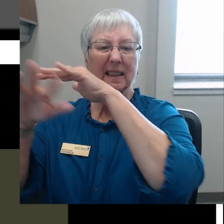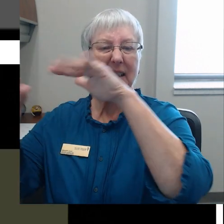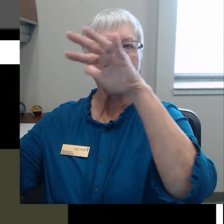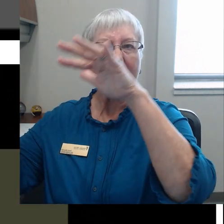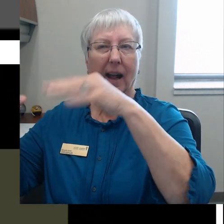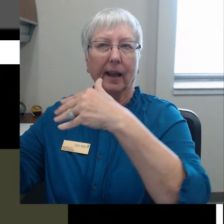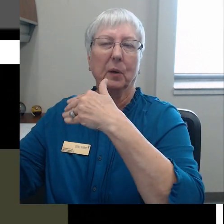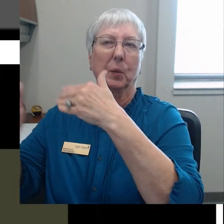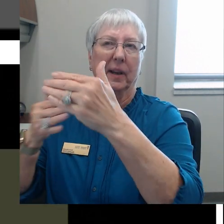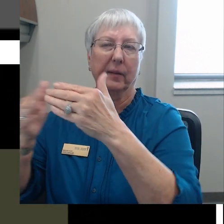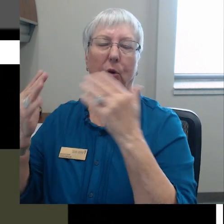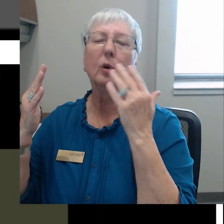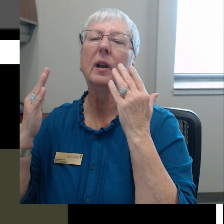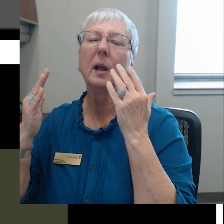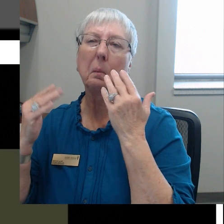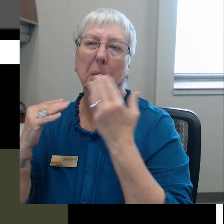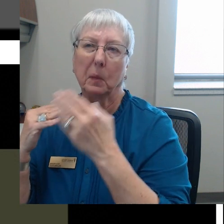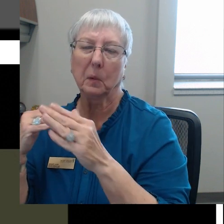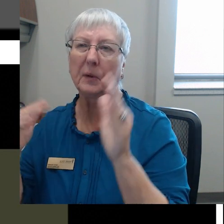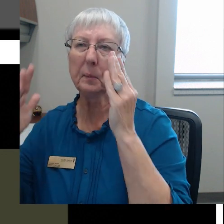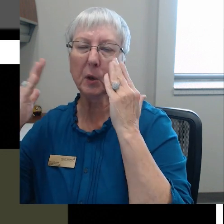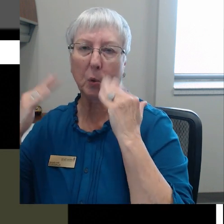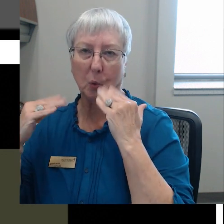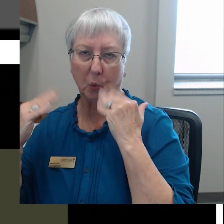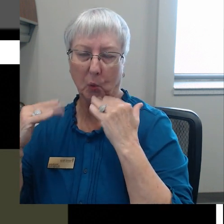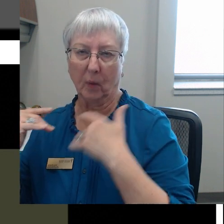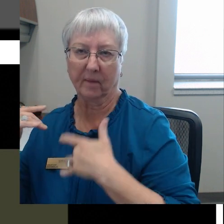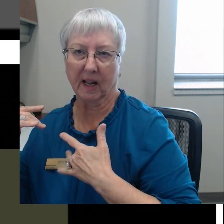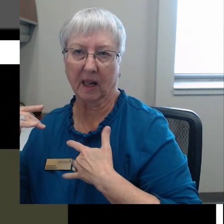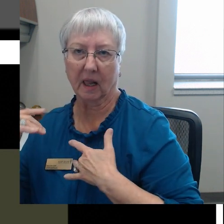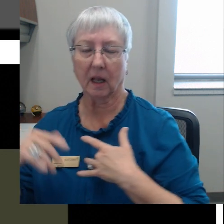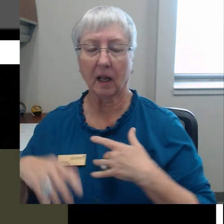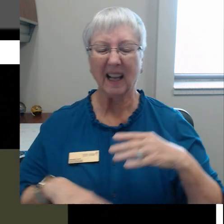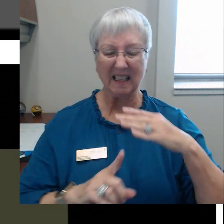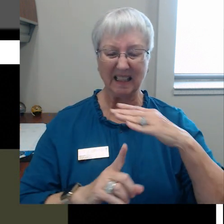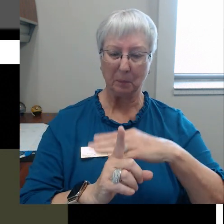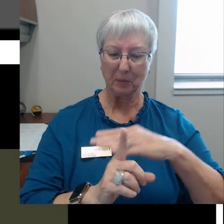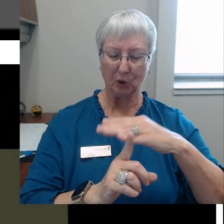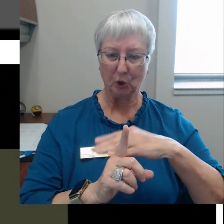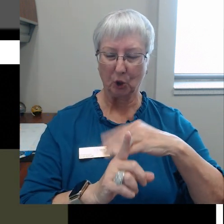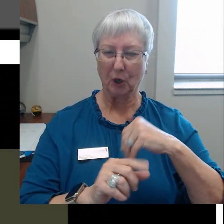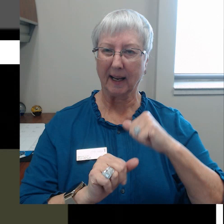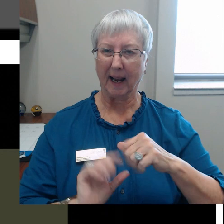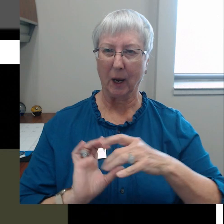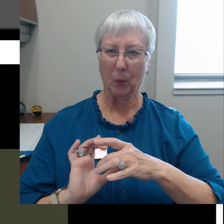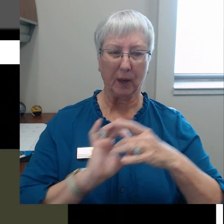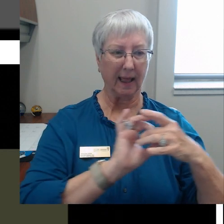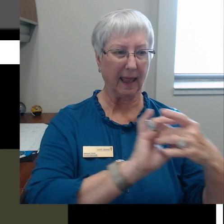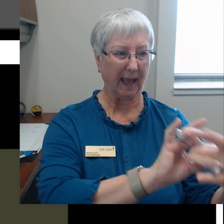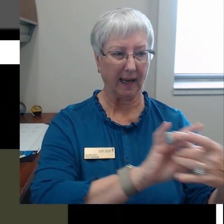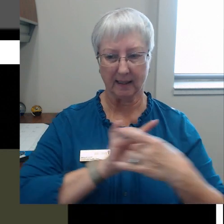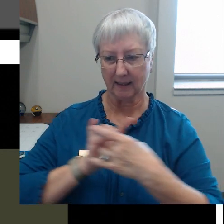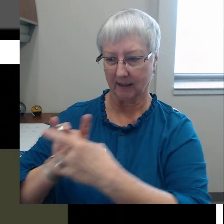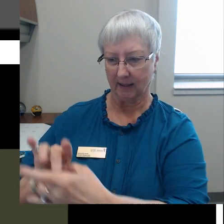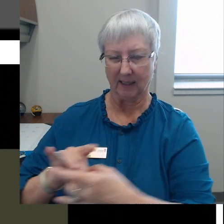cool. Temperature can relate to the overall degree of heat, the quality of the light